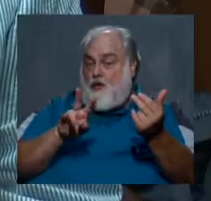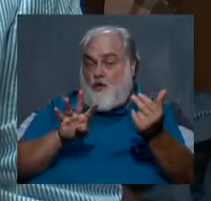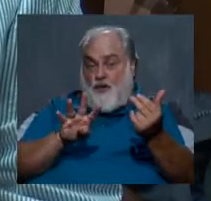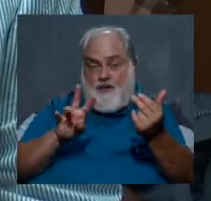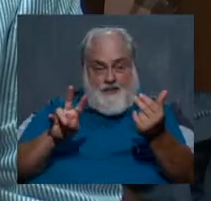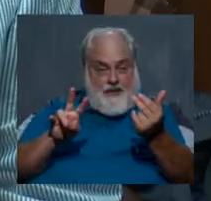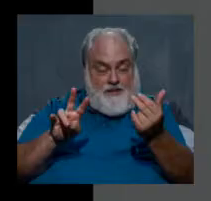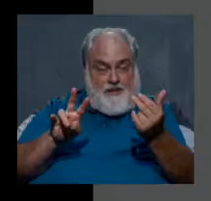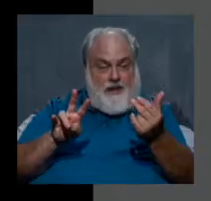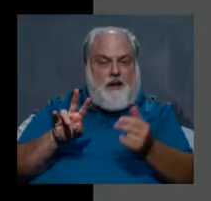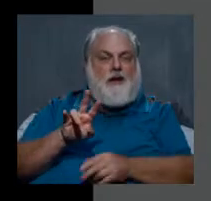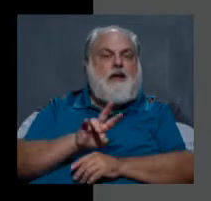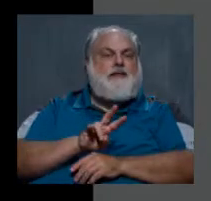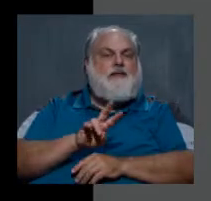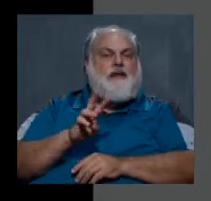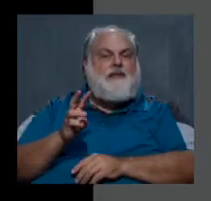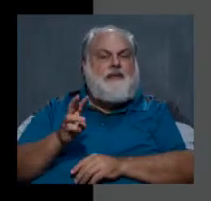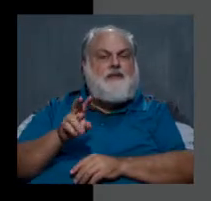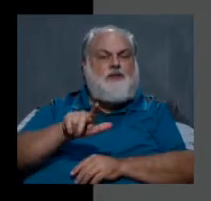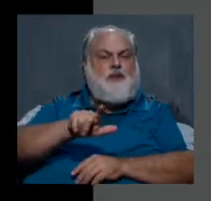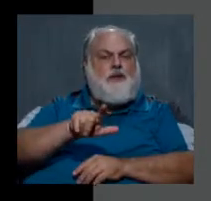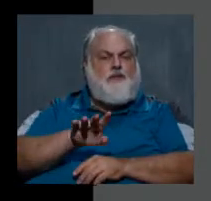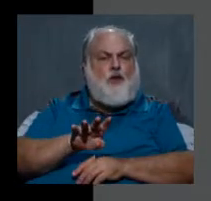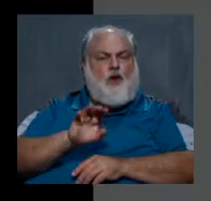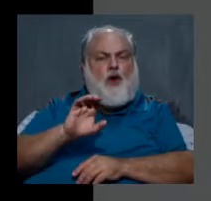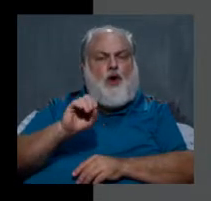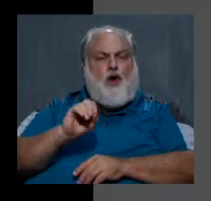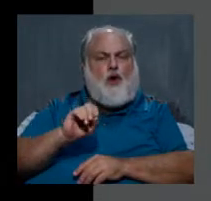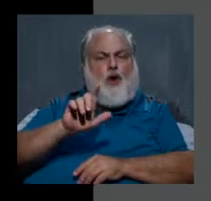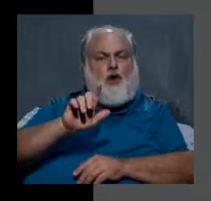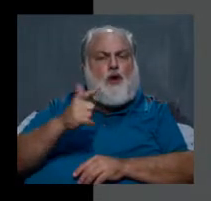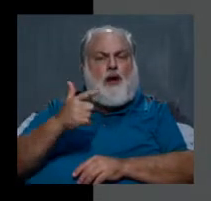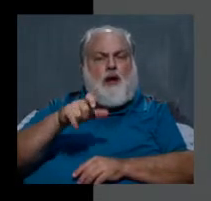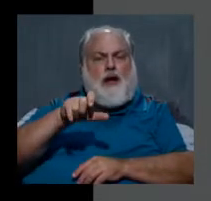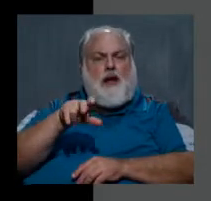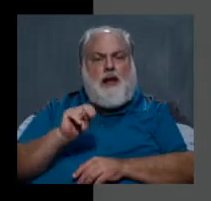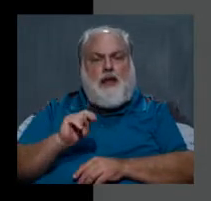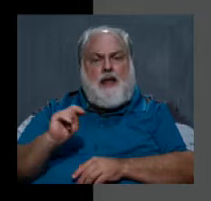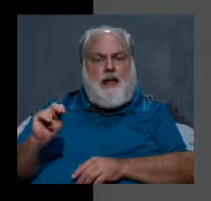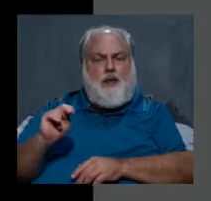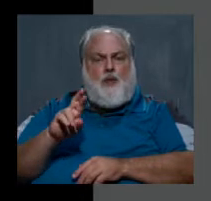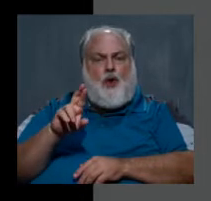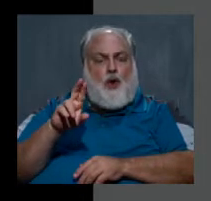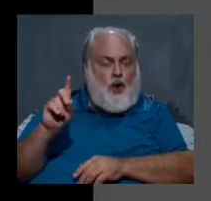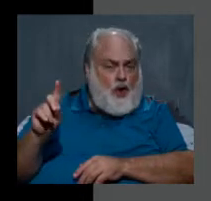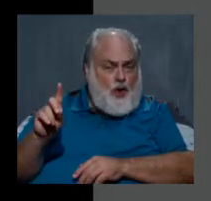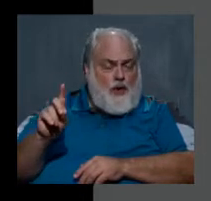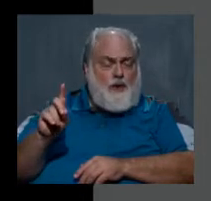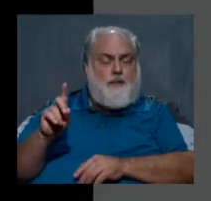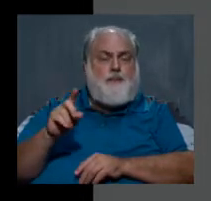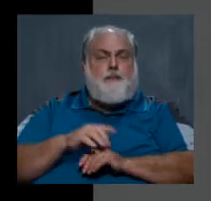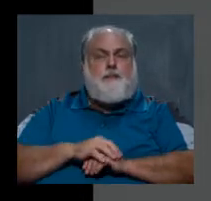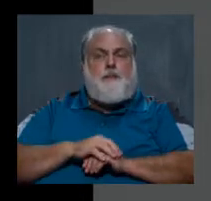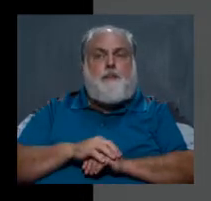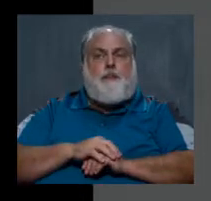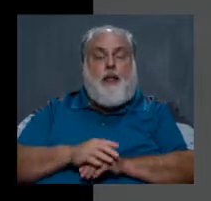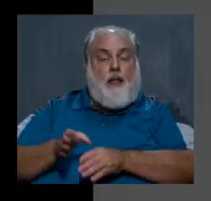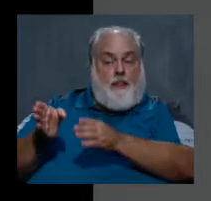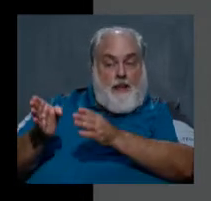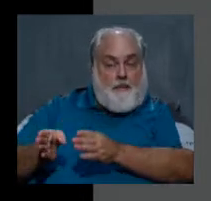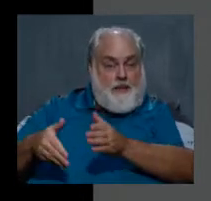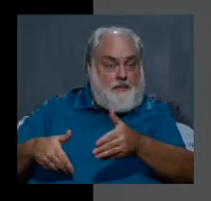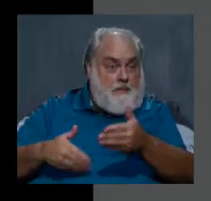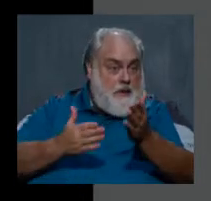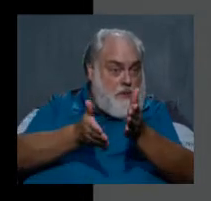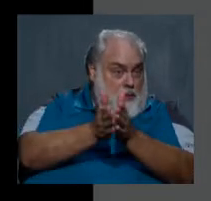Z-9247, 7624 Colonel Glen Road, short form PCD, located at 7624 Colonel Glen Road. The applicant